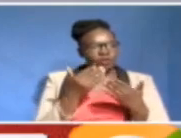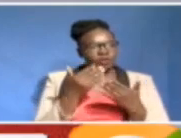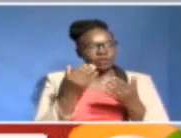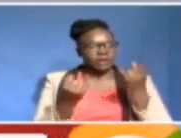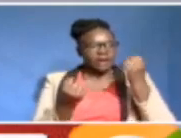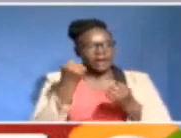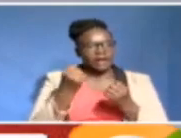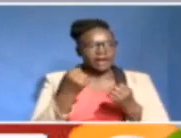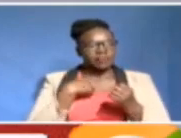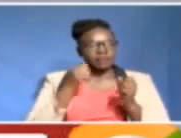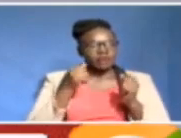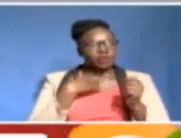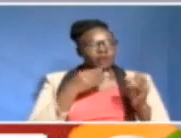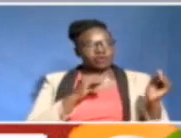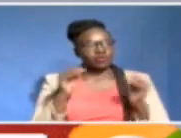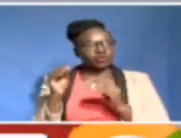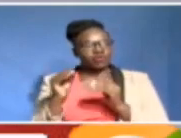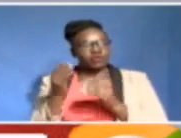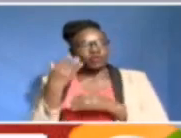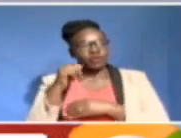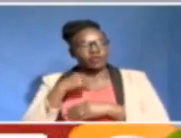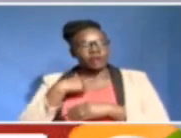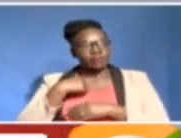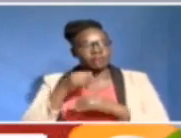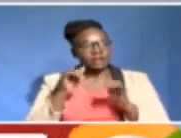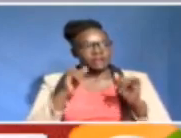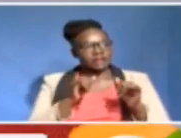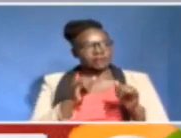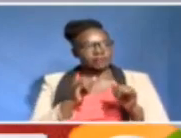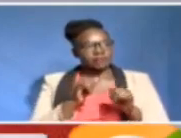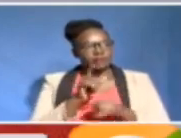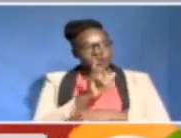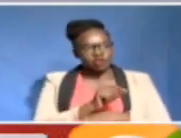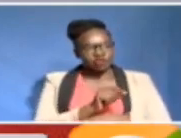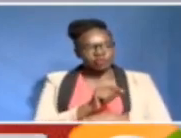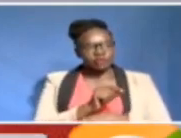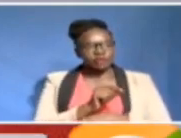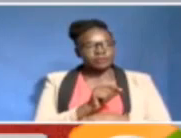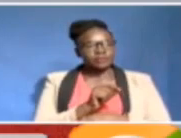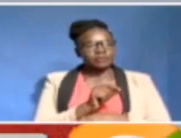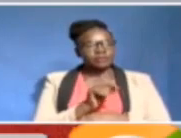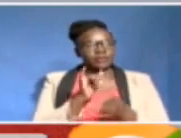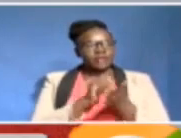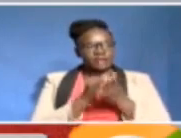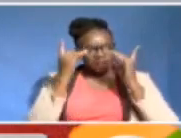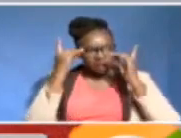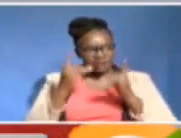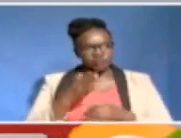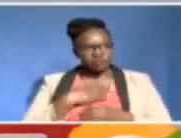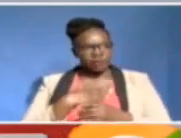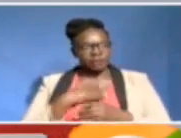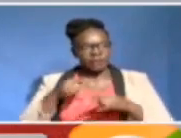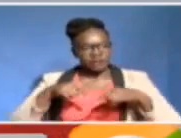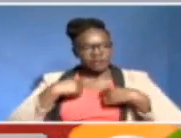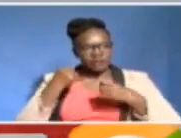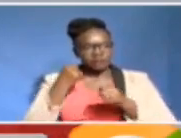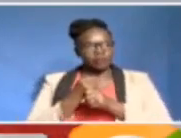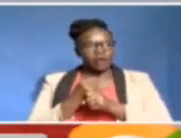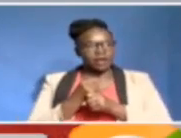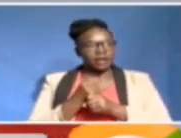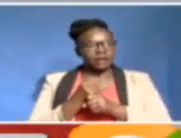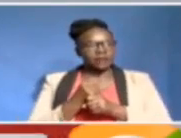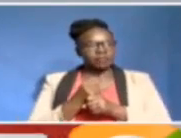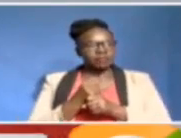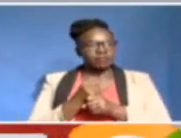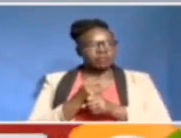for a Mercedes-Benz. Why should I settle for less if I can have the higher end? So that was my decision. I'm a model, so therefore,